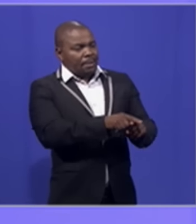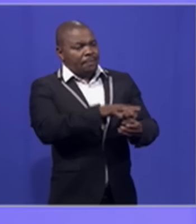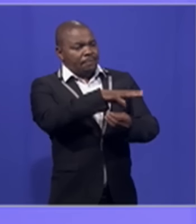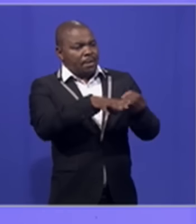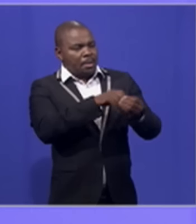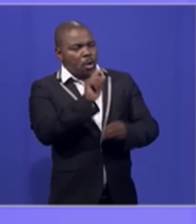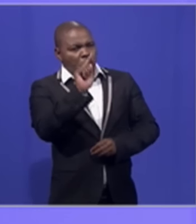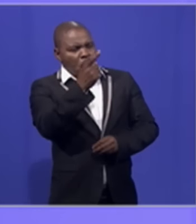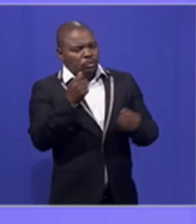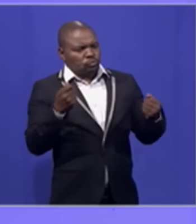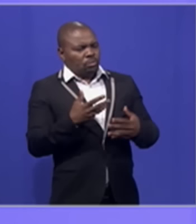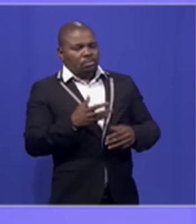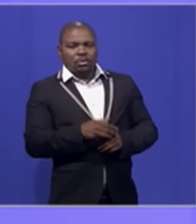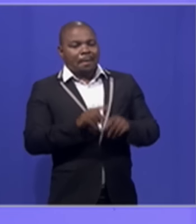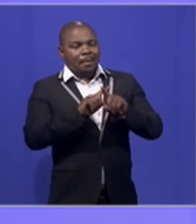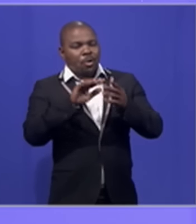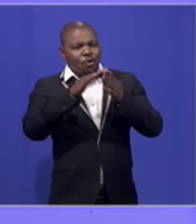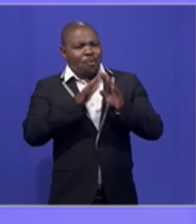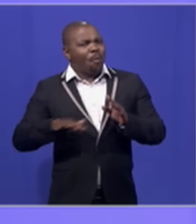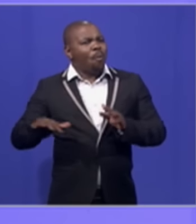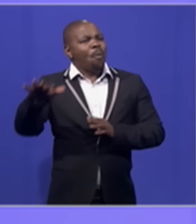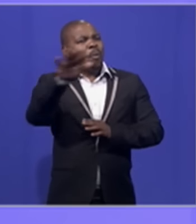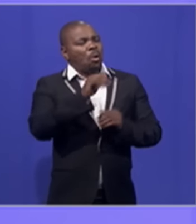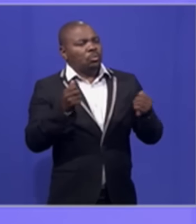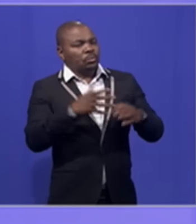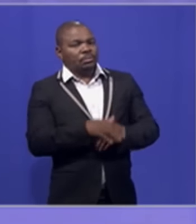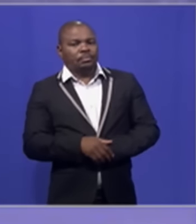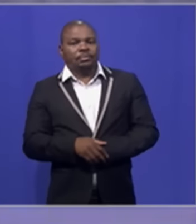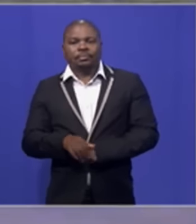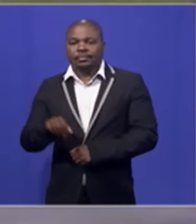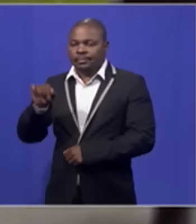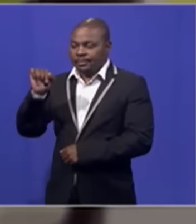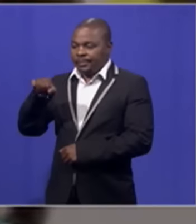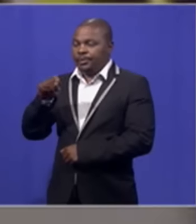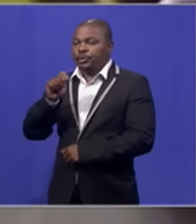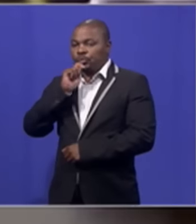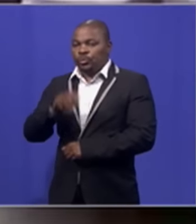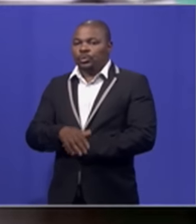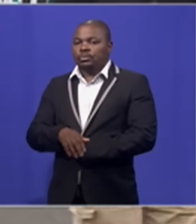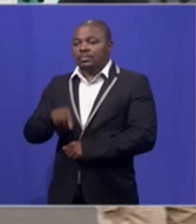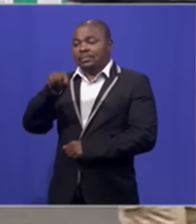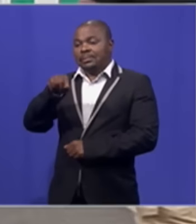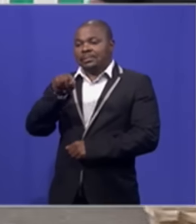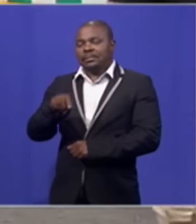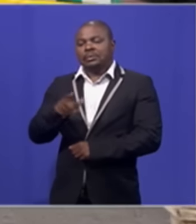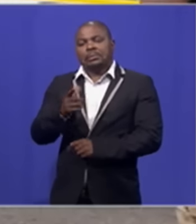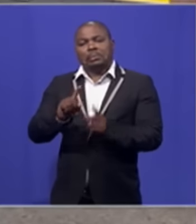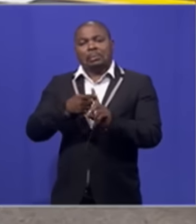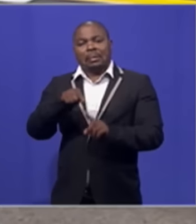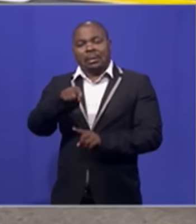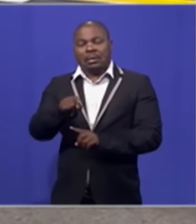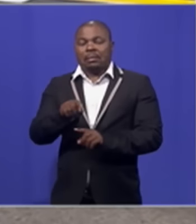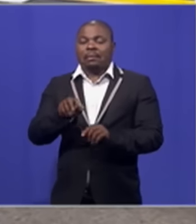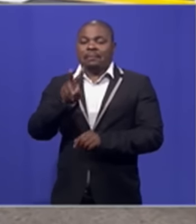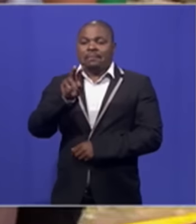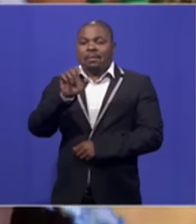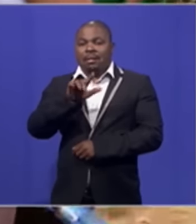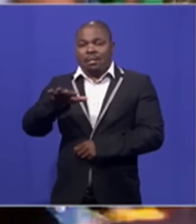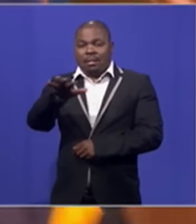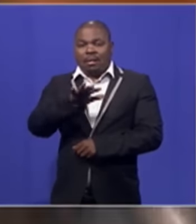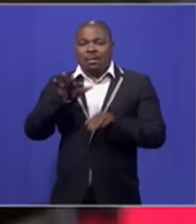malapa empa e thefutse setjhaba ka kakaretso. Ho bonahetse tshediso mono sebakeng seno sa kotsi ka tseleo batho ba ne